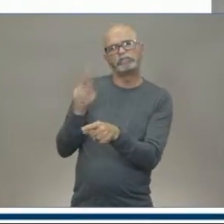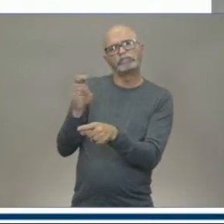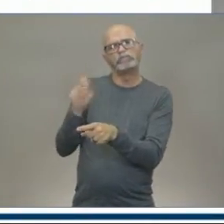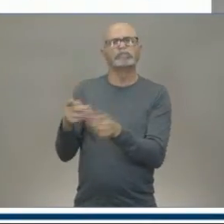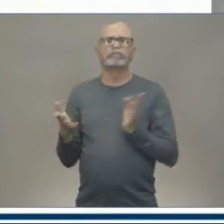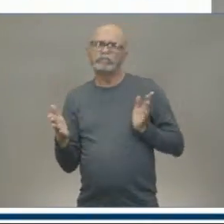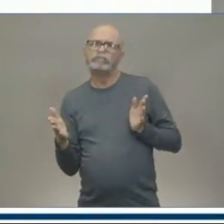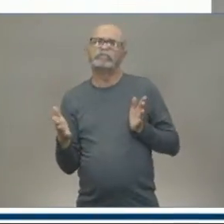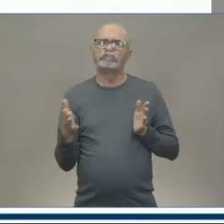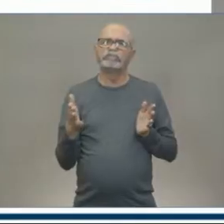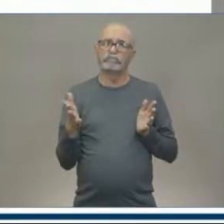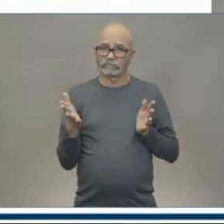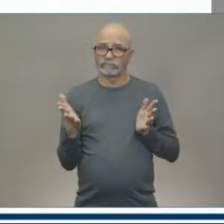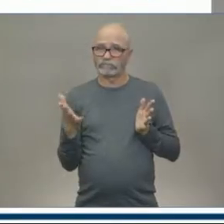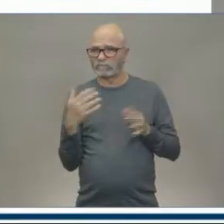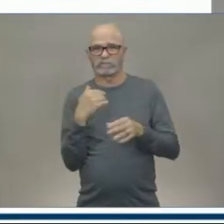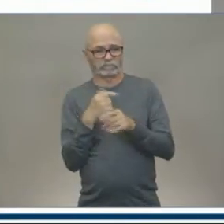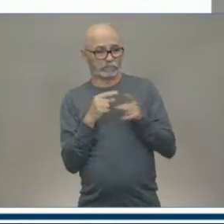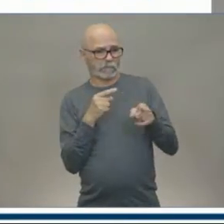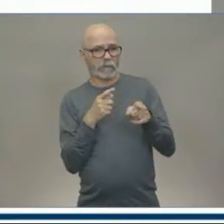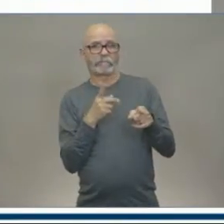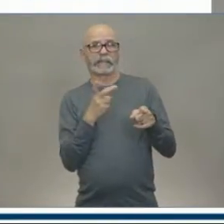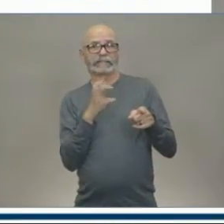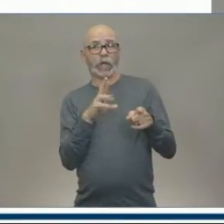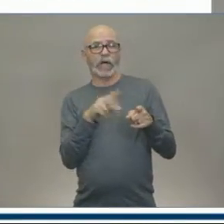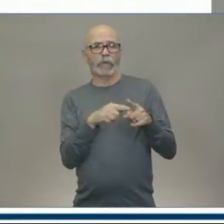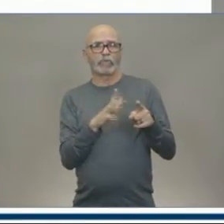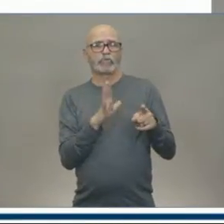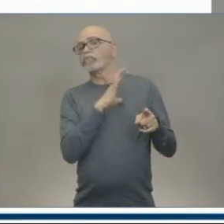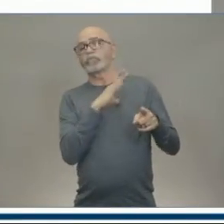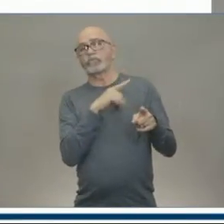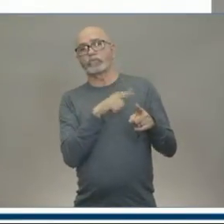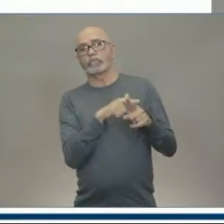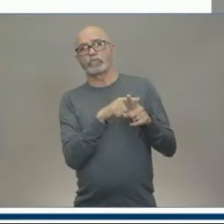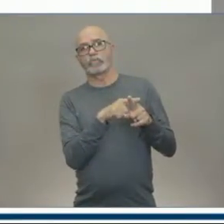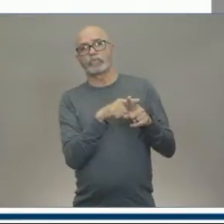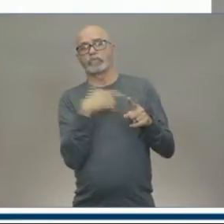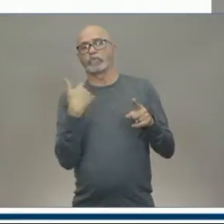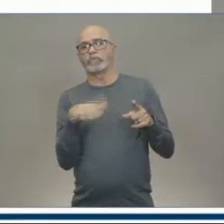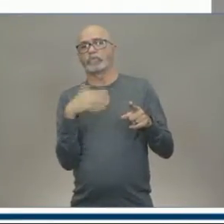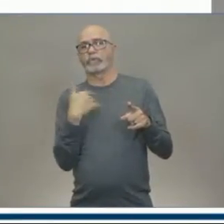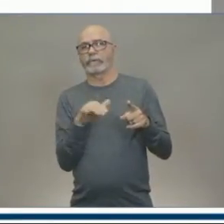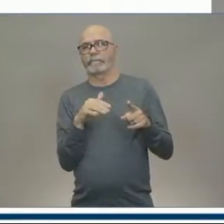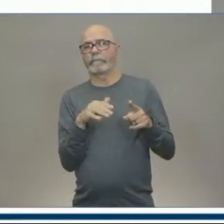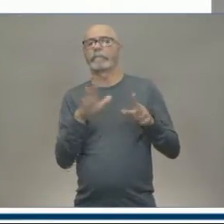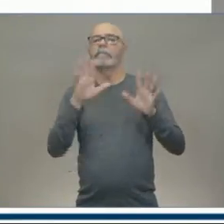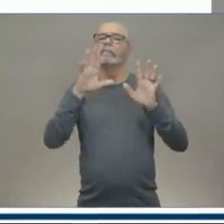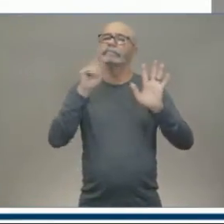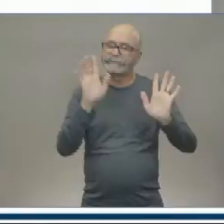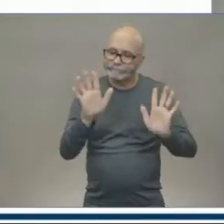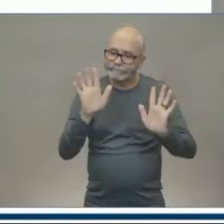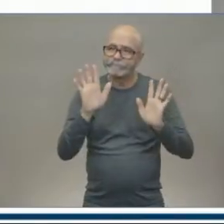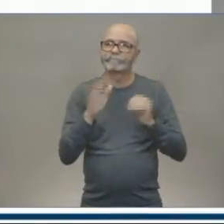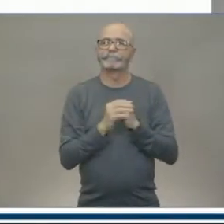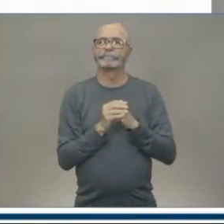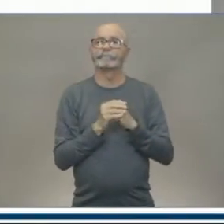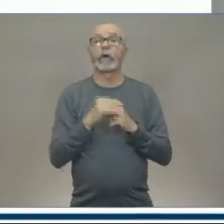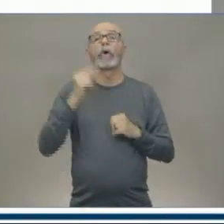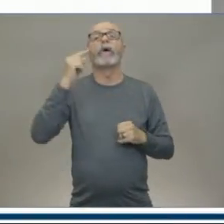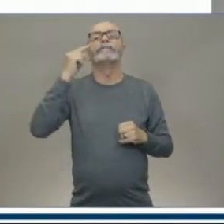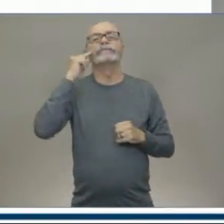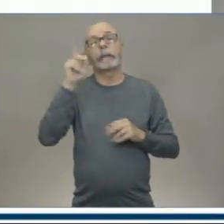the PCR testing. So, and we have a number of others, as I said, we're working on very soon. We're looking at how we use testing potentially for rotational